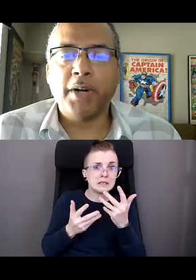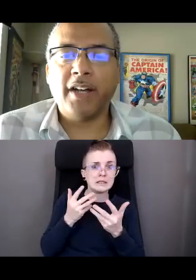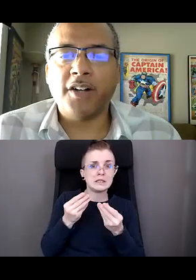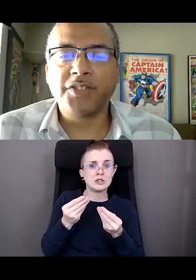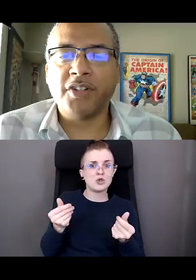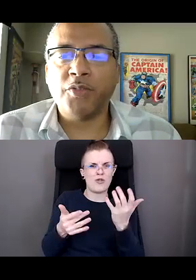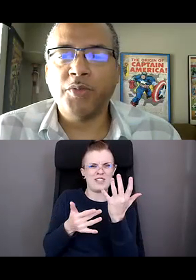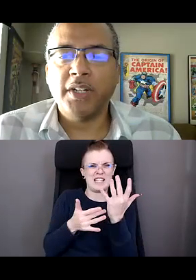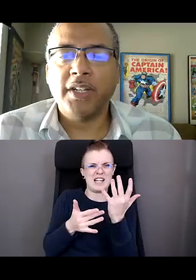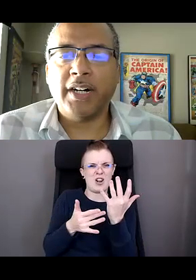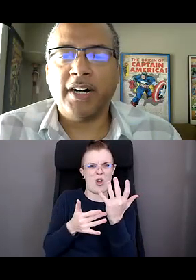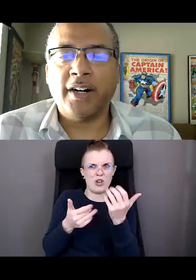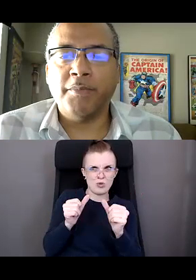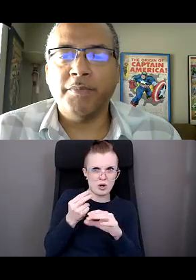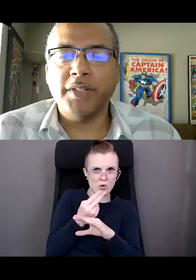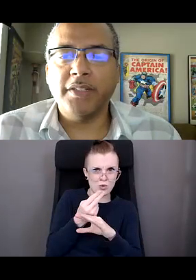but also